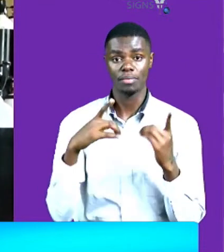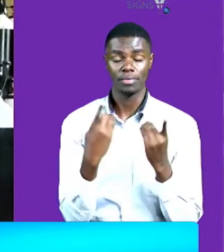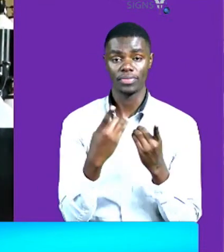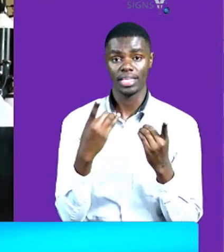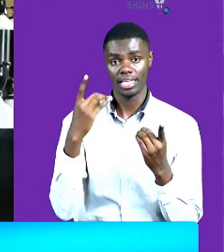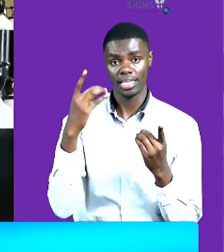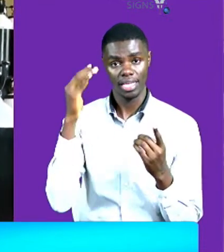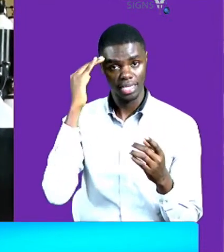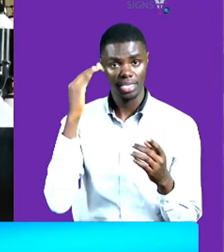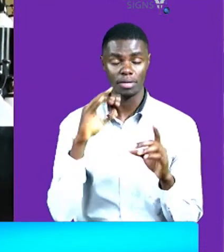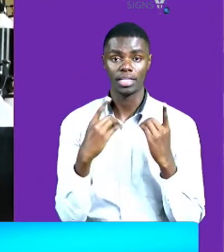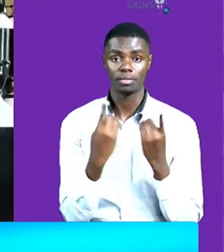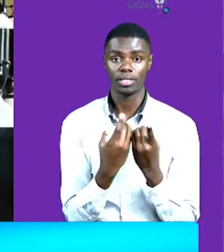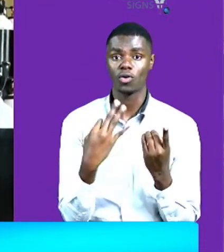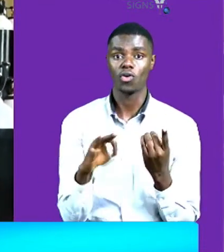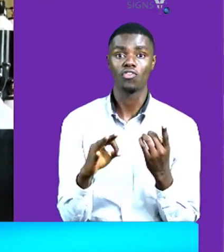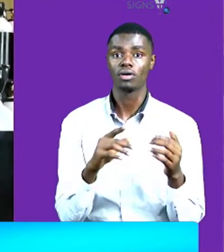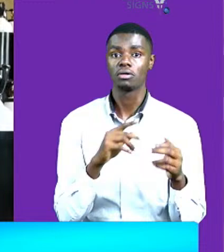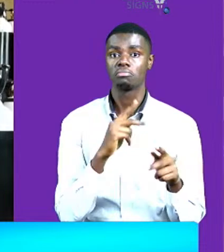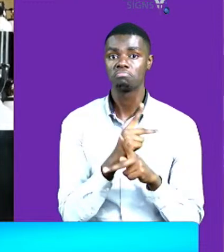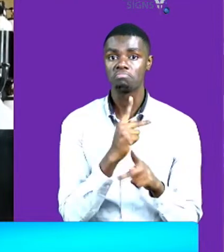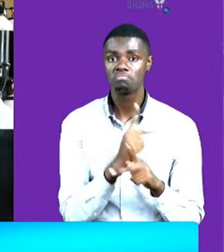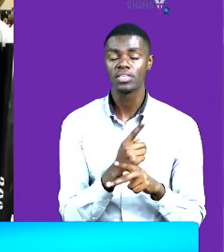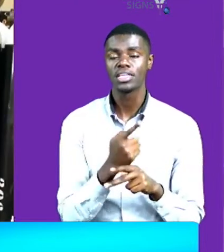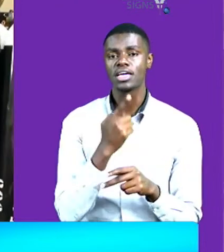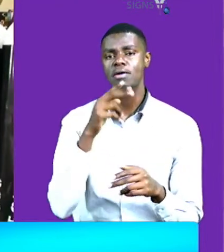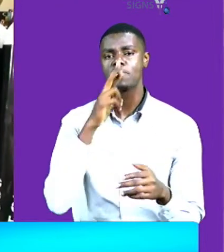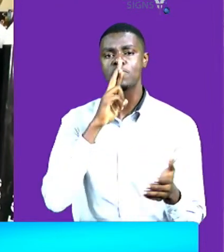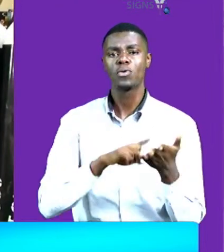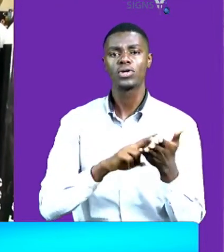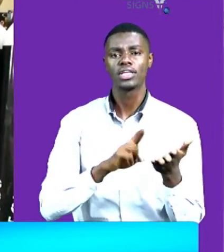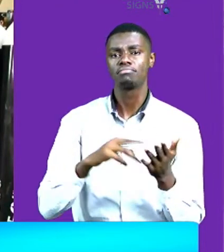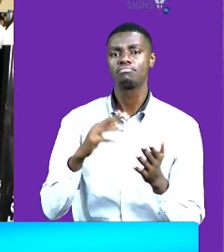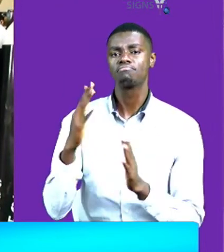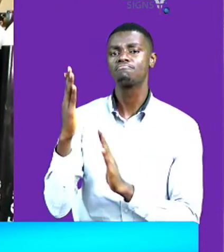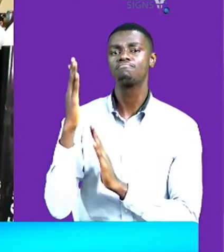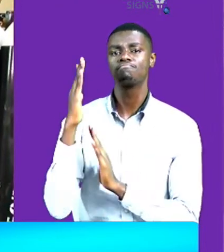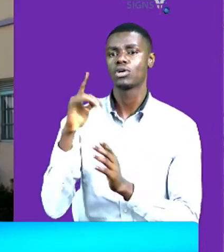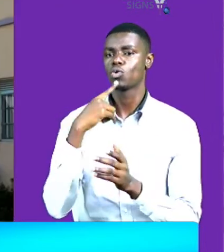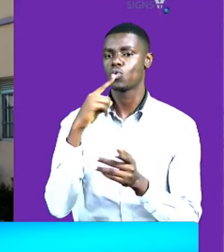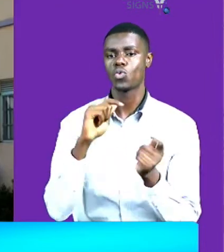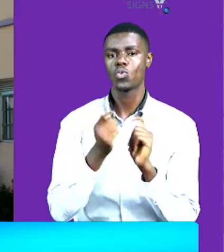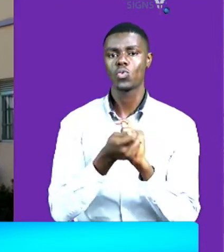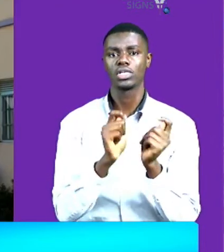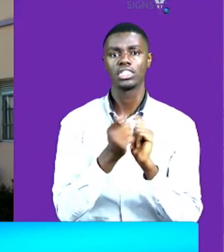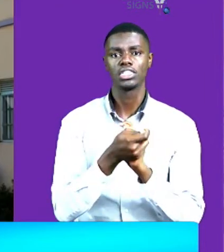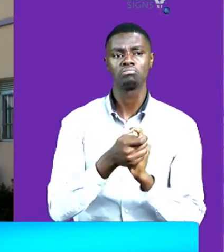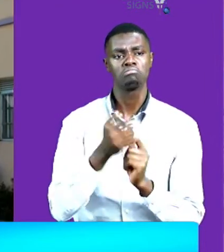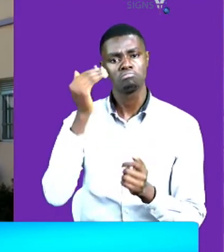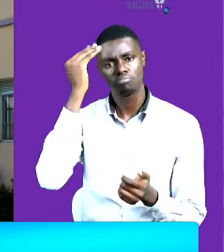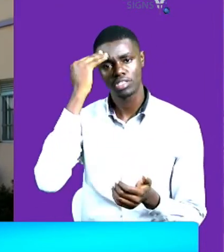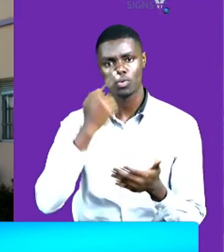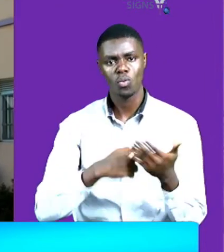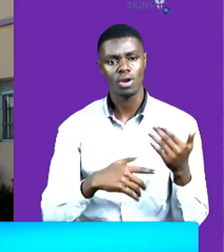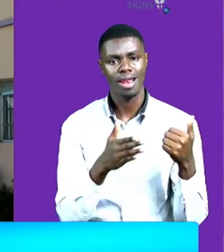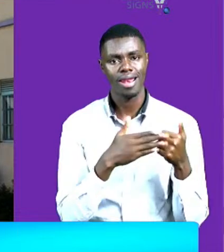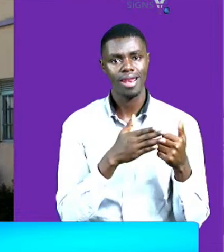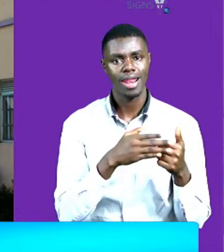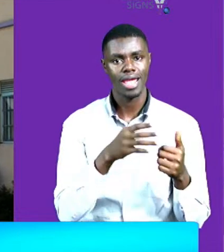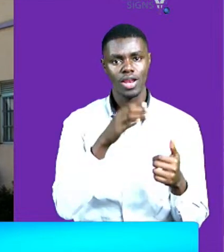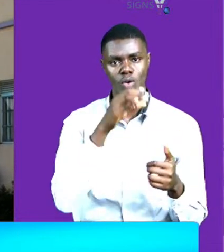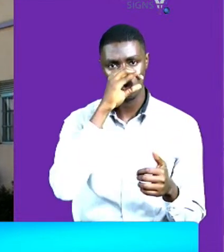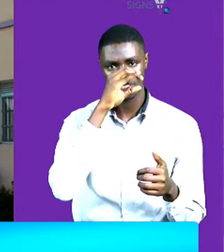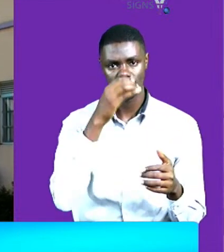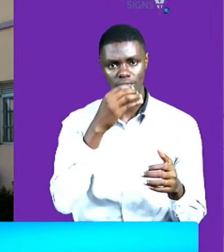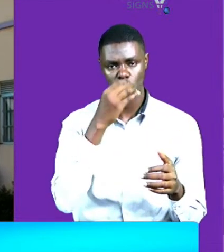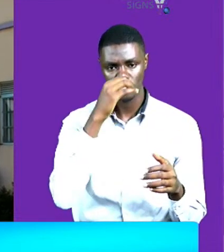Odunga, reported to the police that security guards who were changing shifts discovered that 9 cylinders